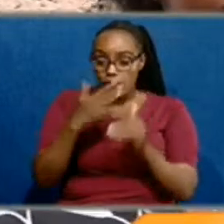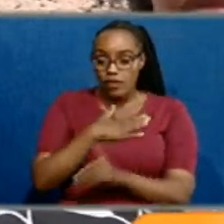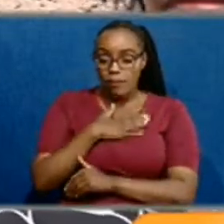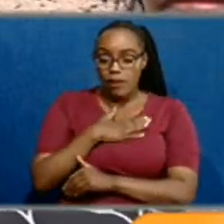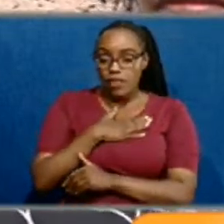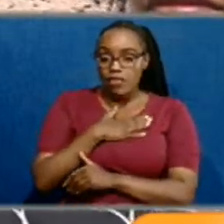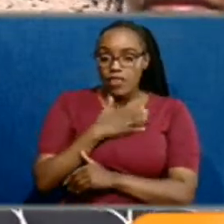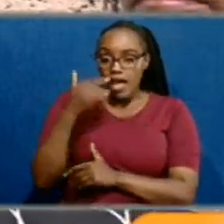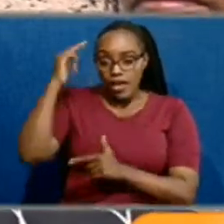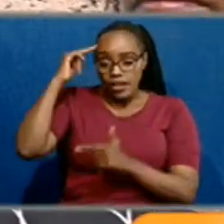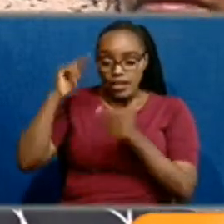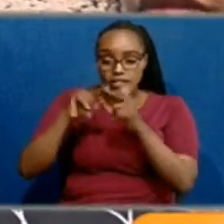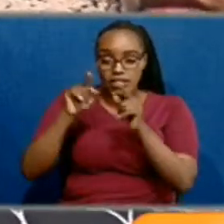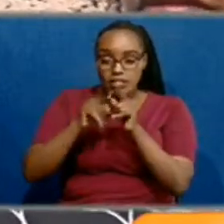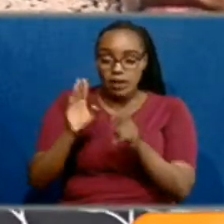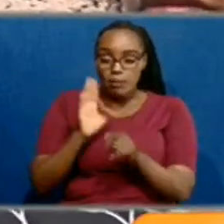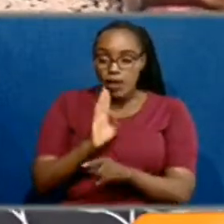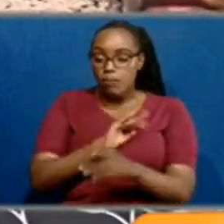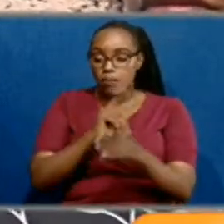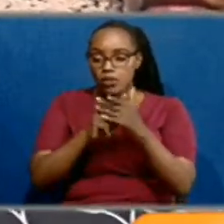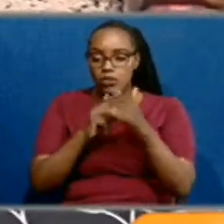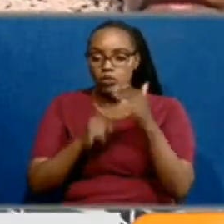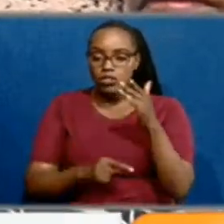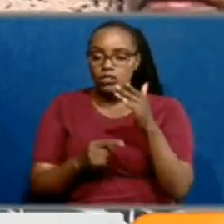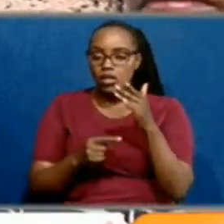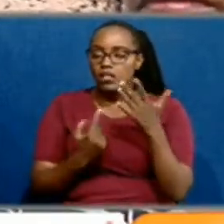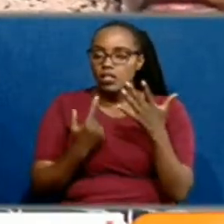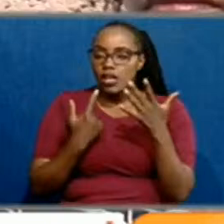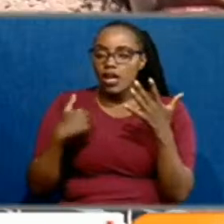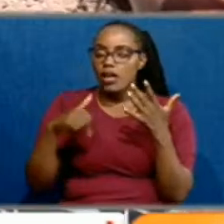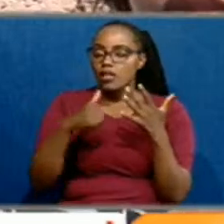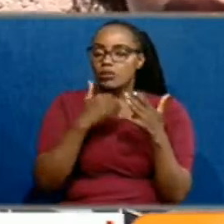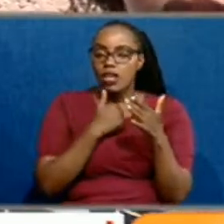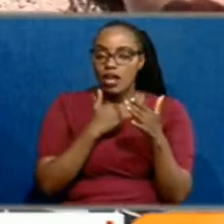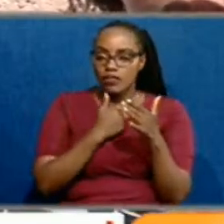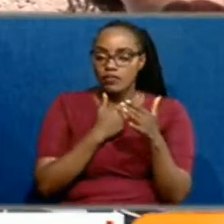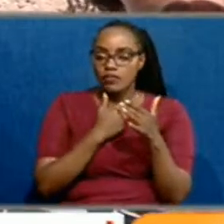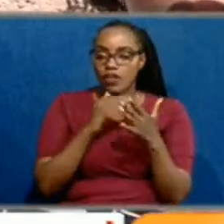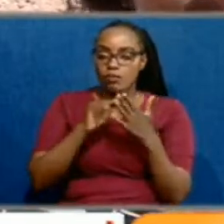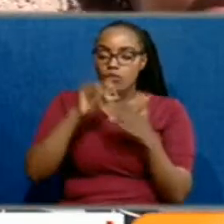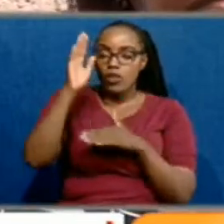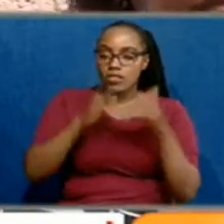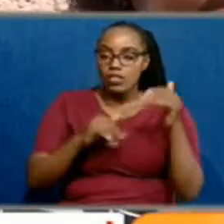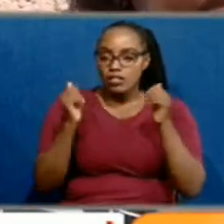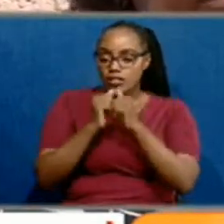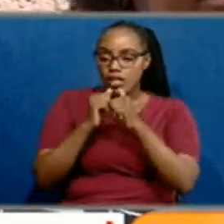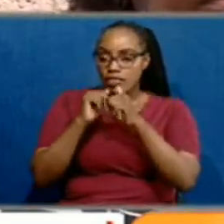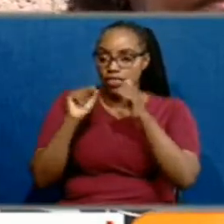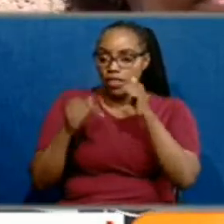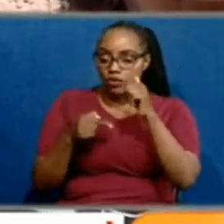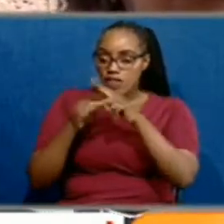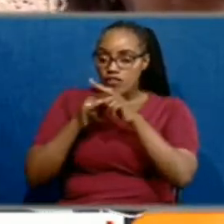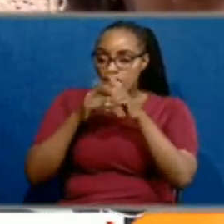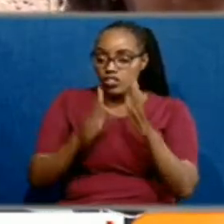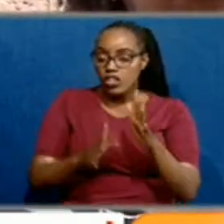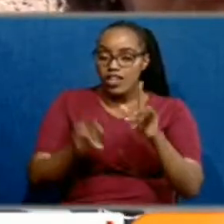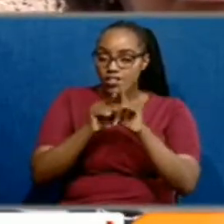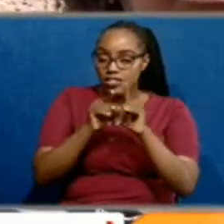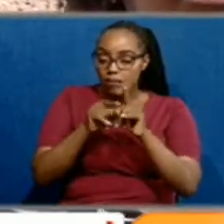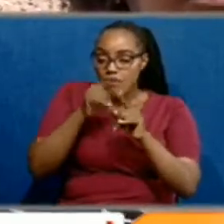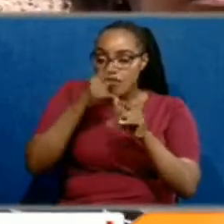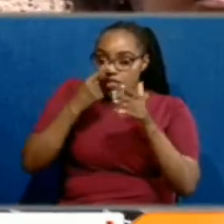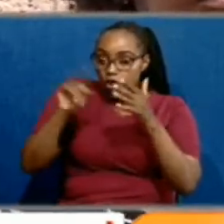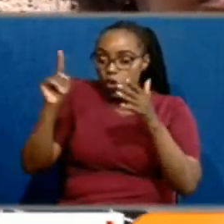target we have as a board is to make sure that we have more than 10,000 engineers as professional